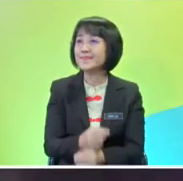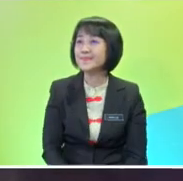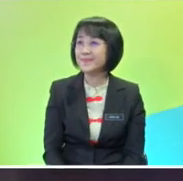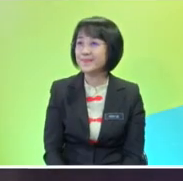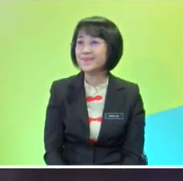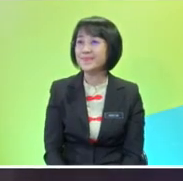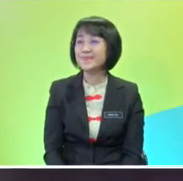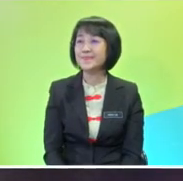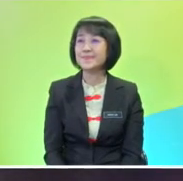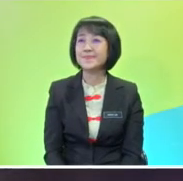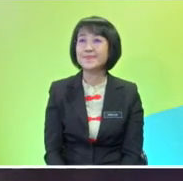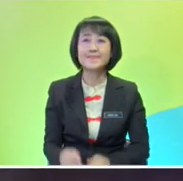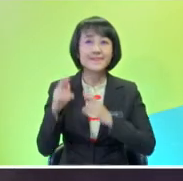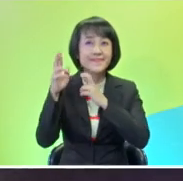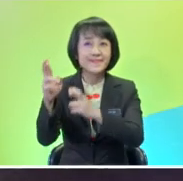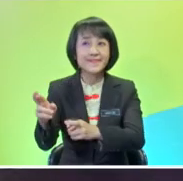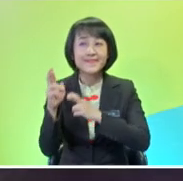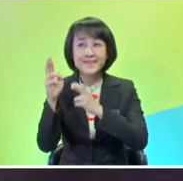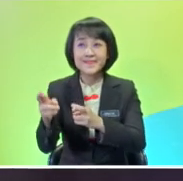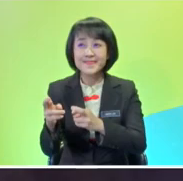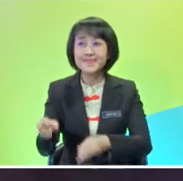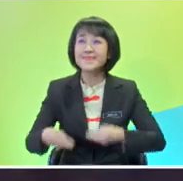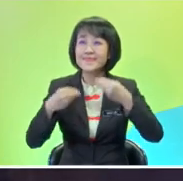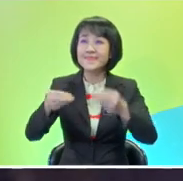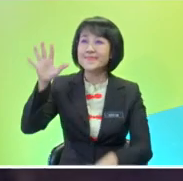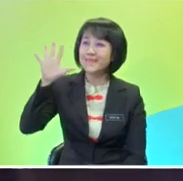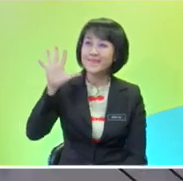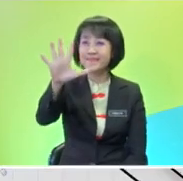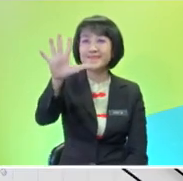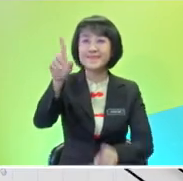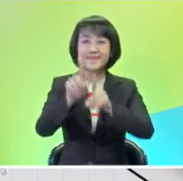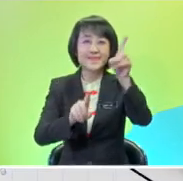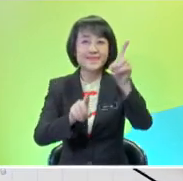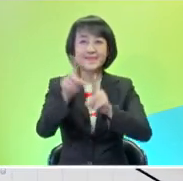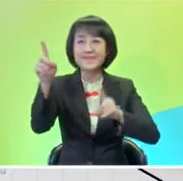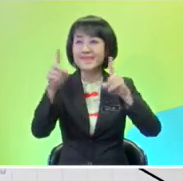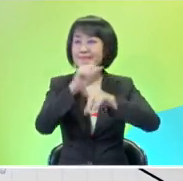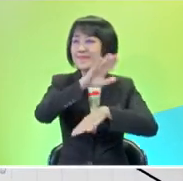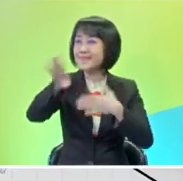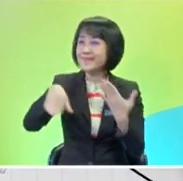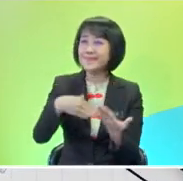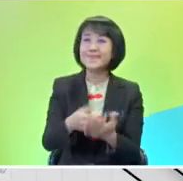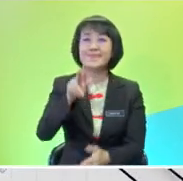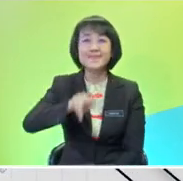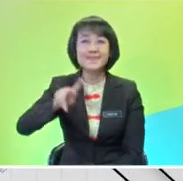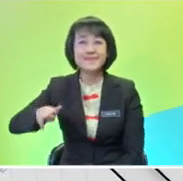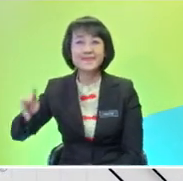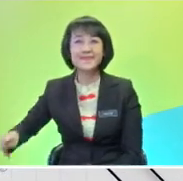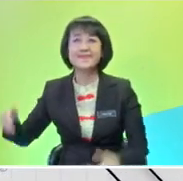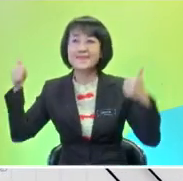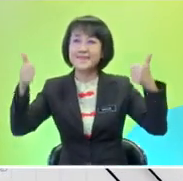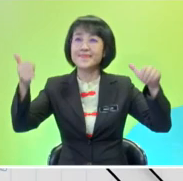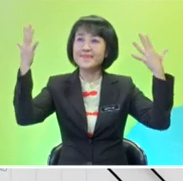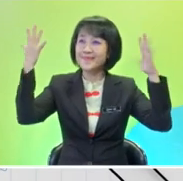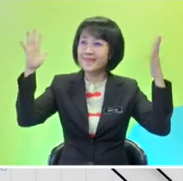any rewards? I will give them 5 stars. Yay, good job, everyone. Okay, before we proceed